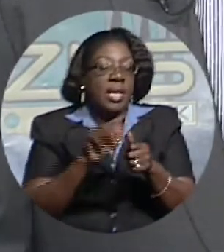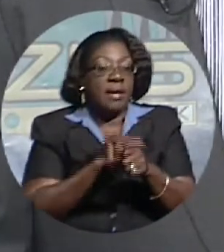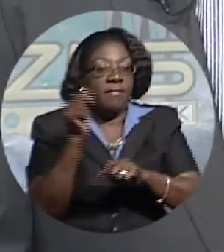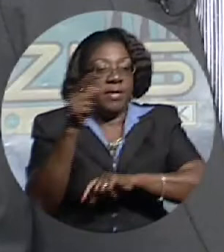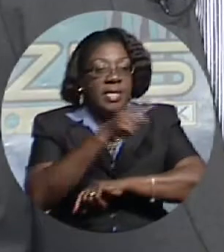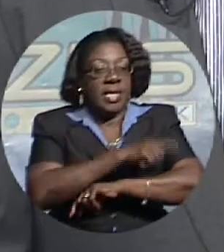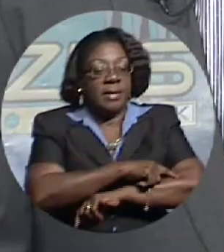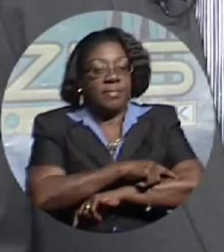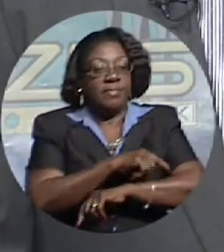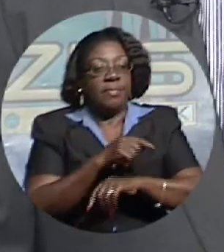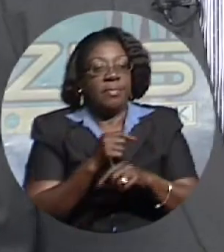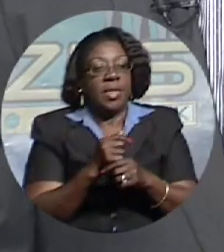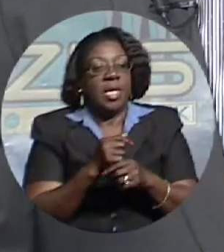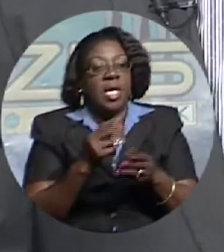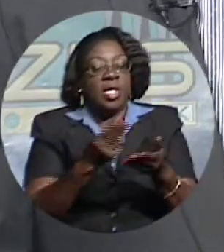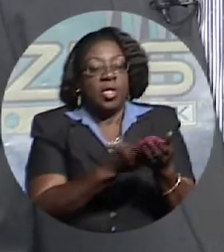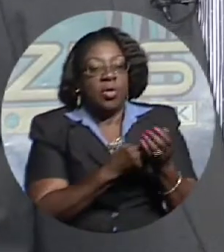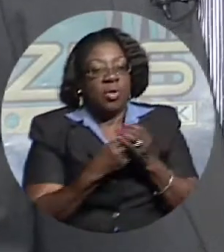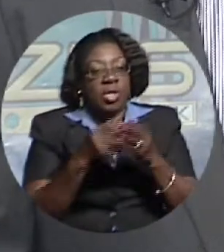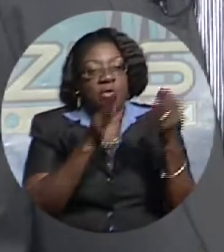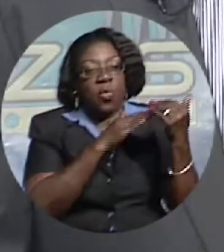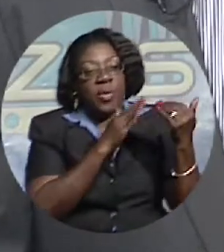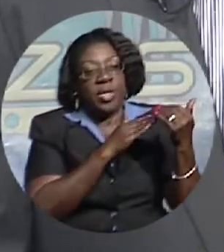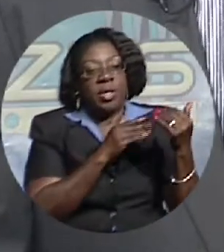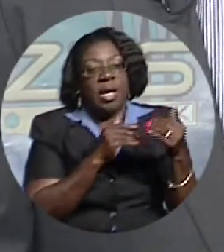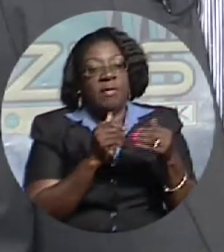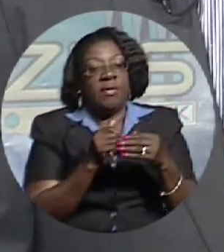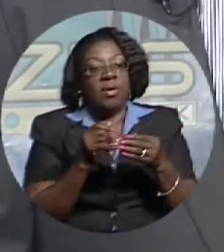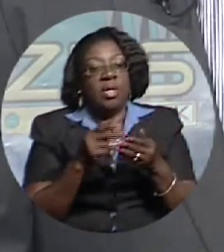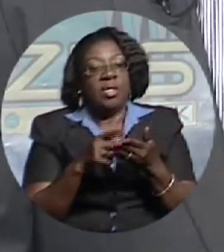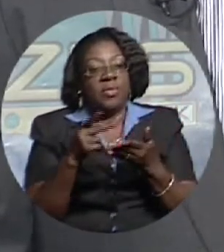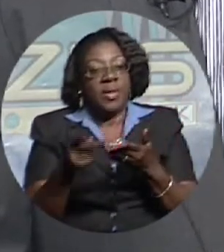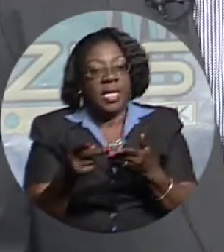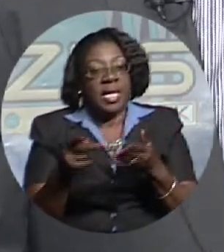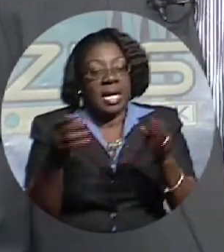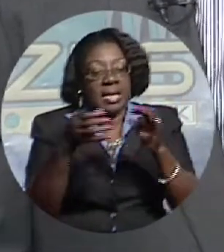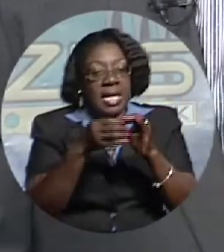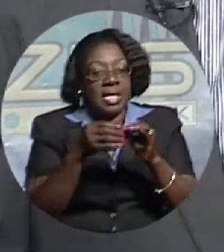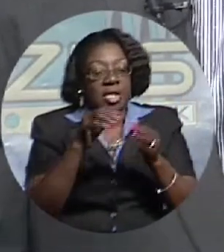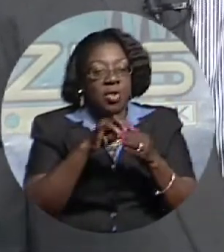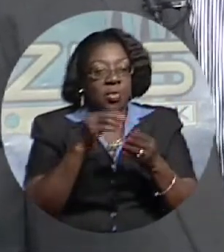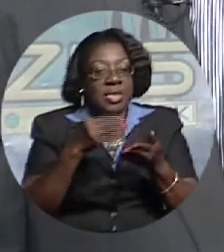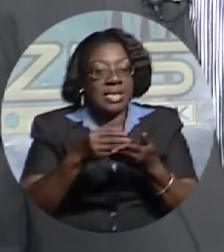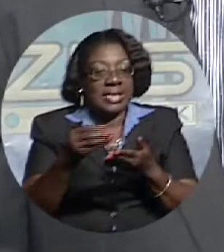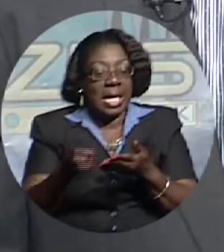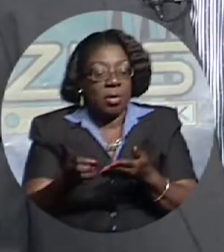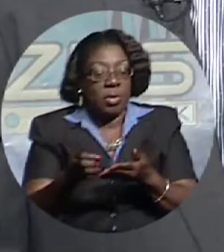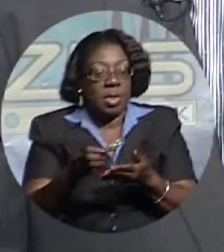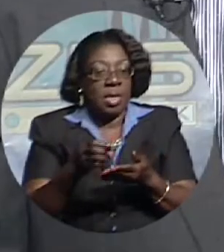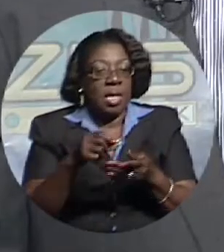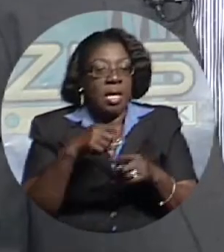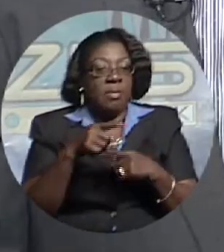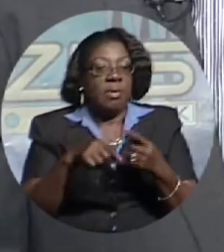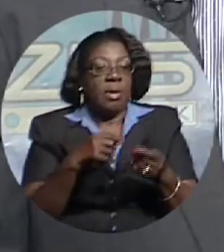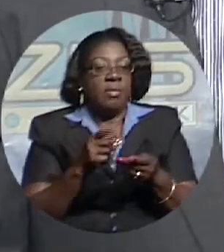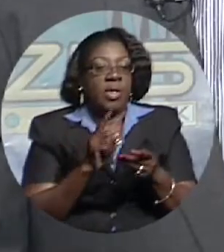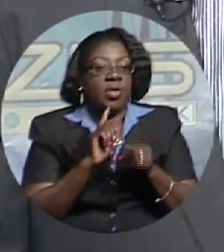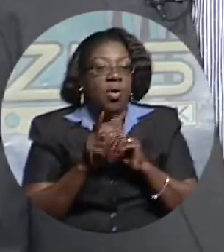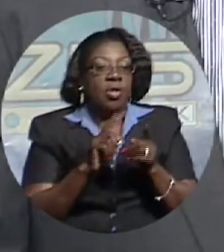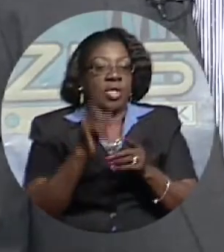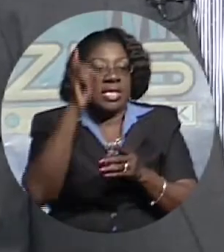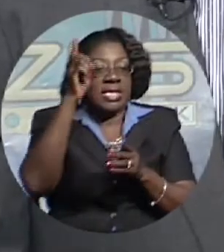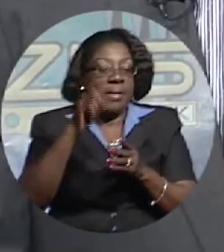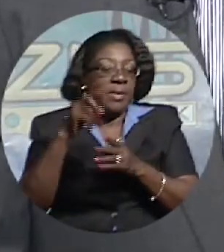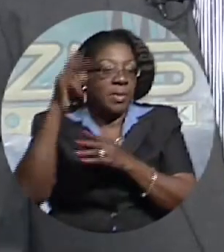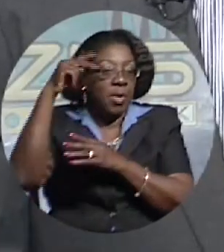proposed industrial agreement, the union is hoping to have mandatory hazard pay attached to the salaries of those affected. But when we reached out to Deputy Prime Minister,